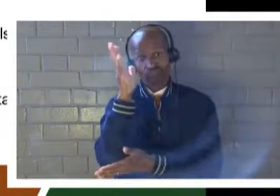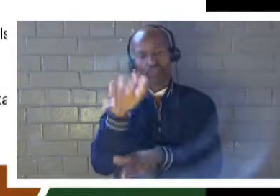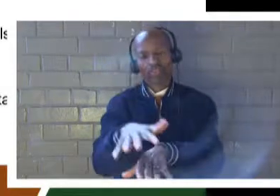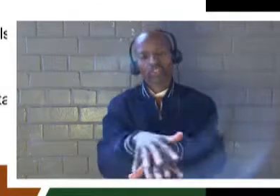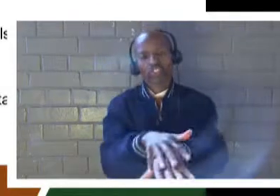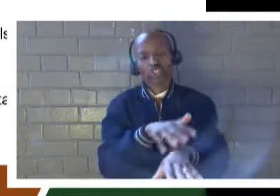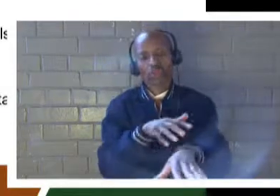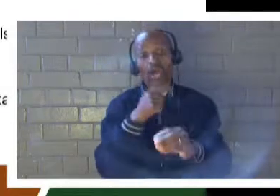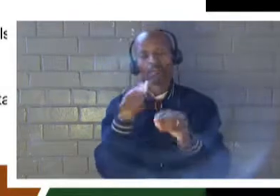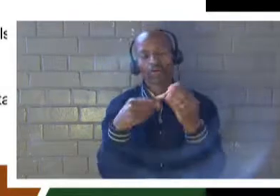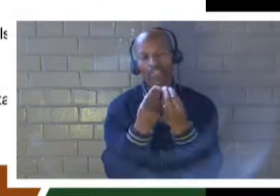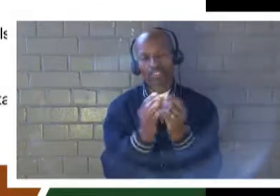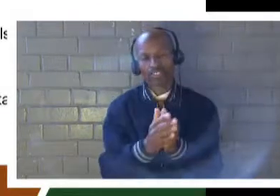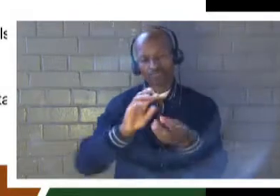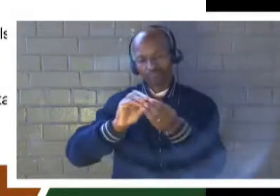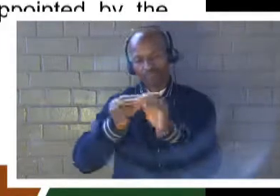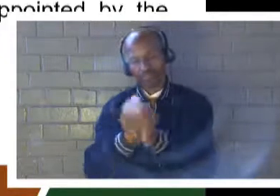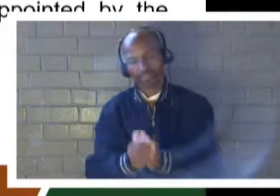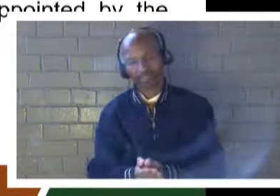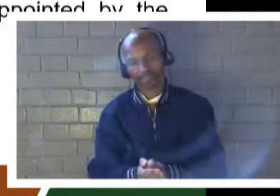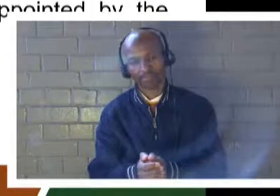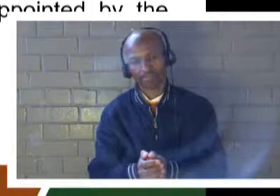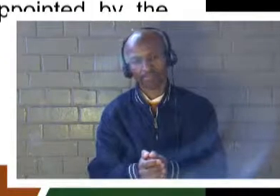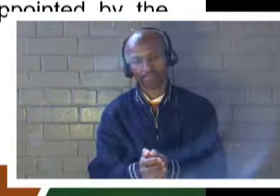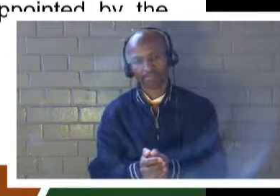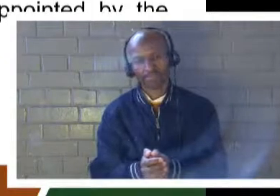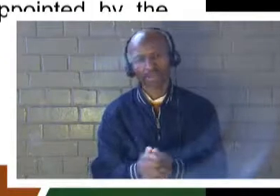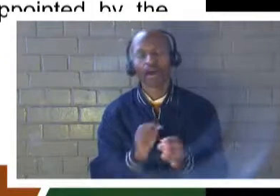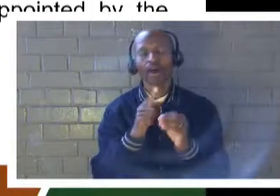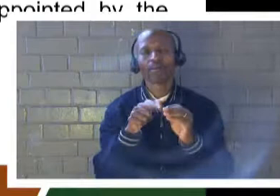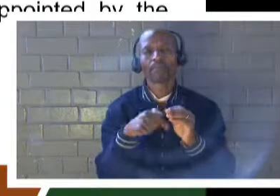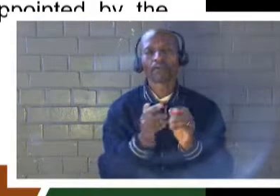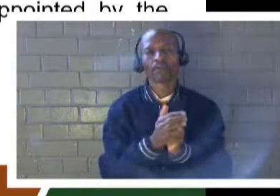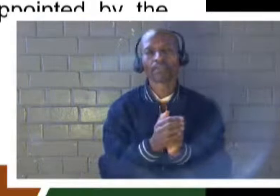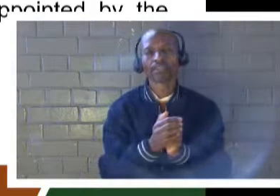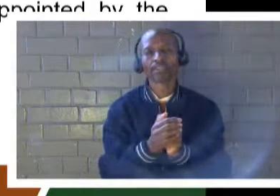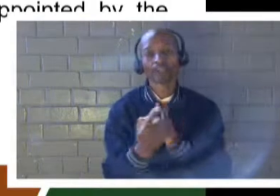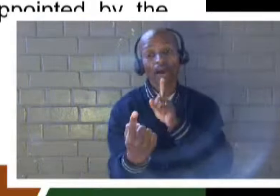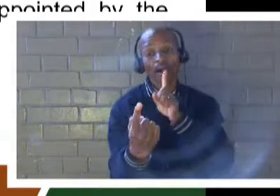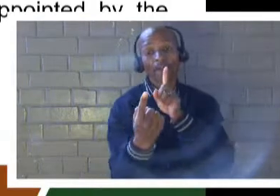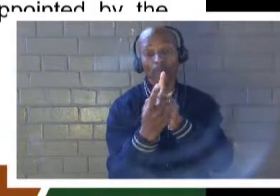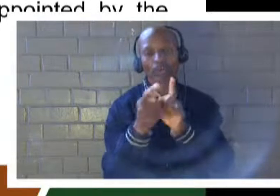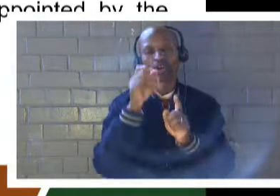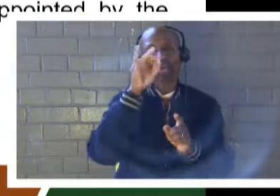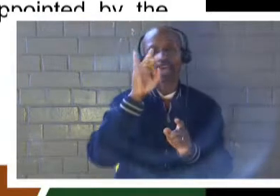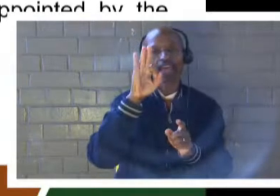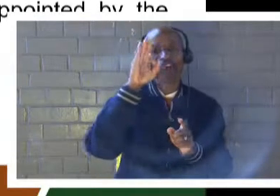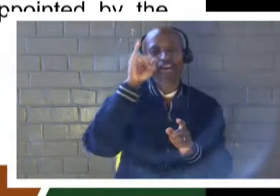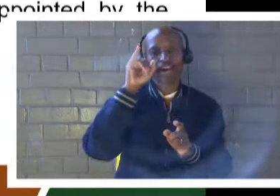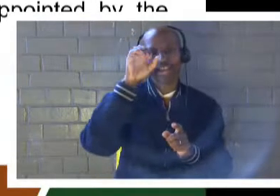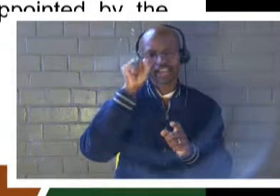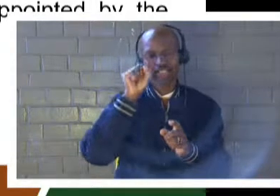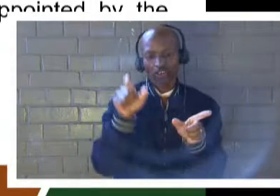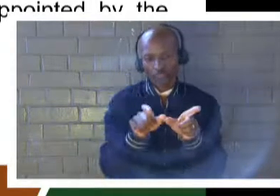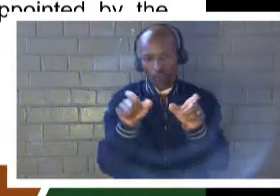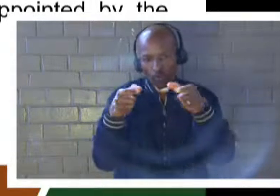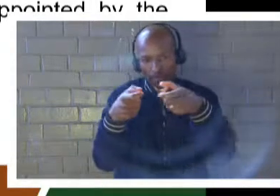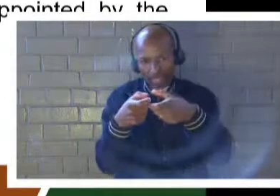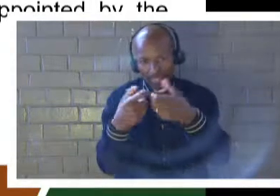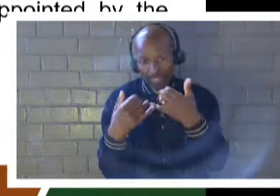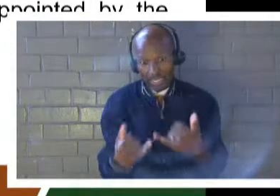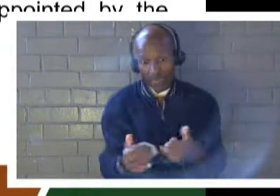delayed infrastructure maintenance and repairs. In terms of the approach of the FIS, the committee has